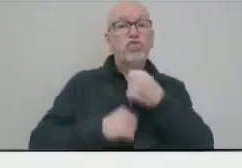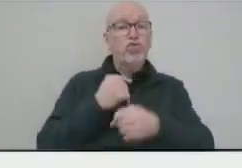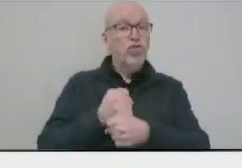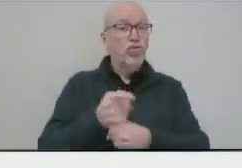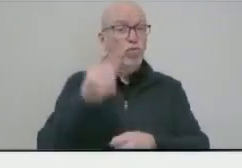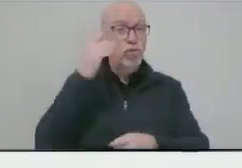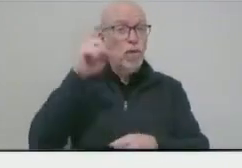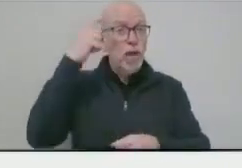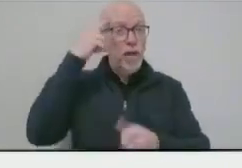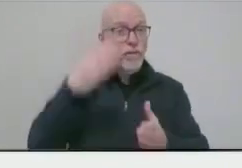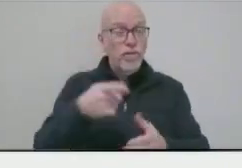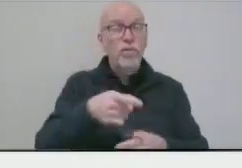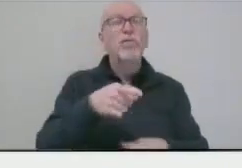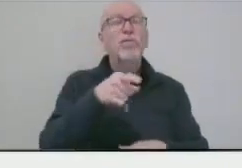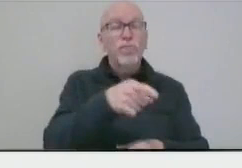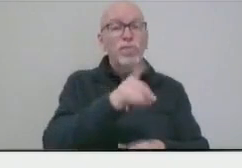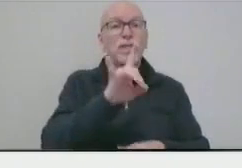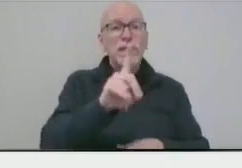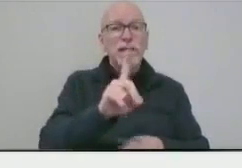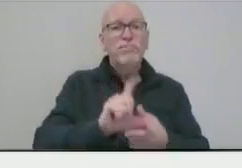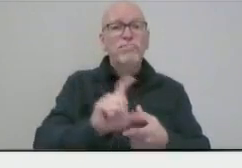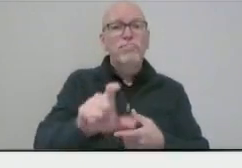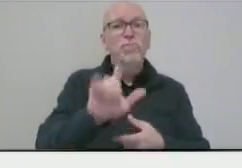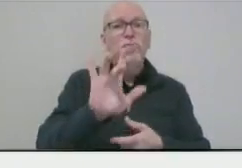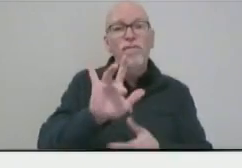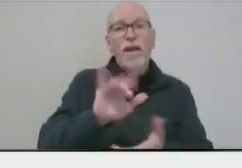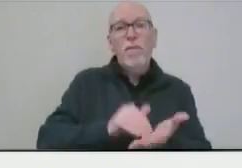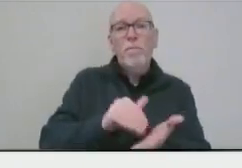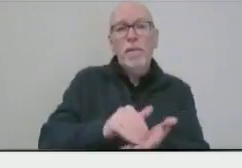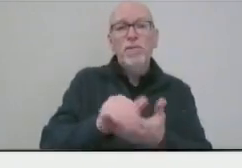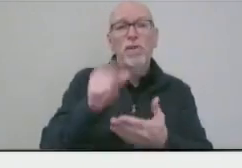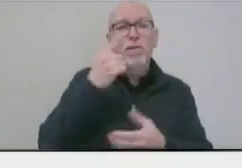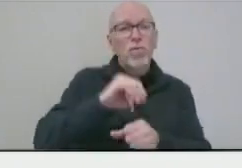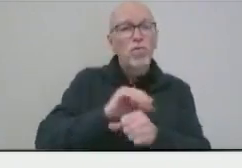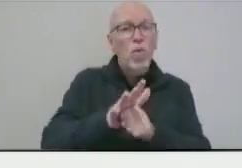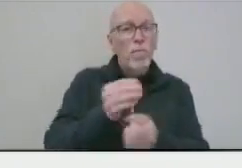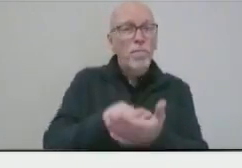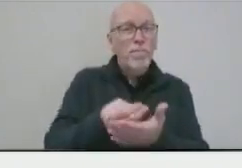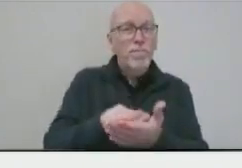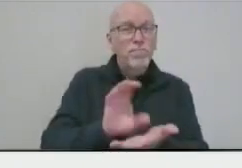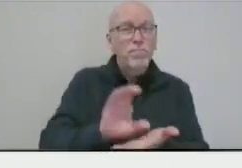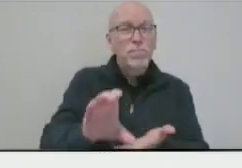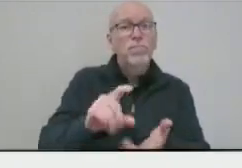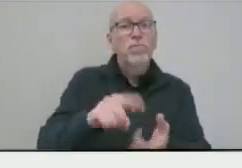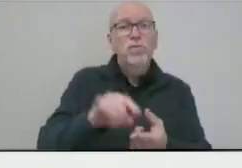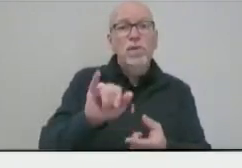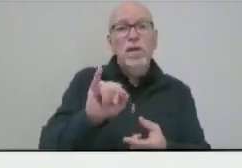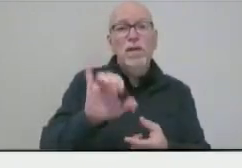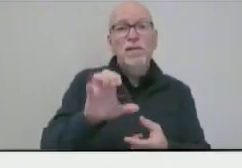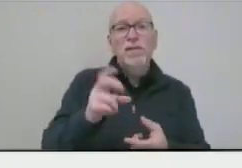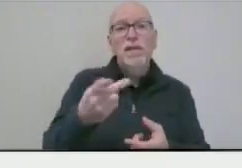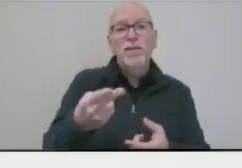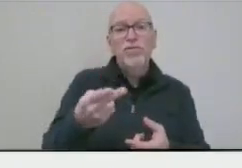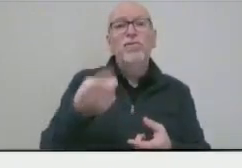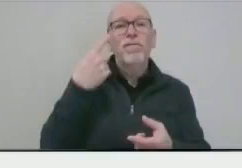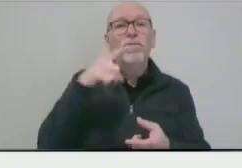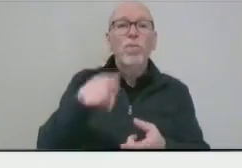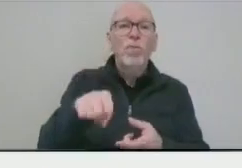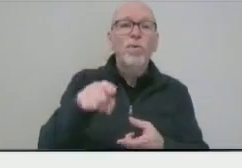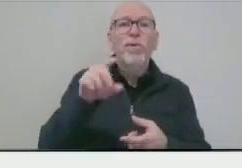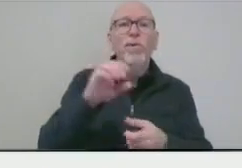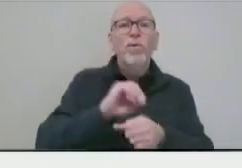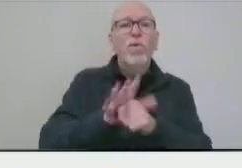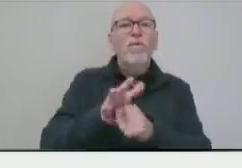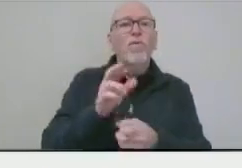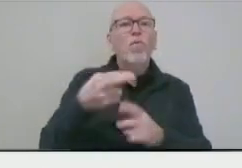Governor, You allocated $25 million in coronavirus relief funds to IHCDA to create the COVID-19 rental